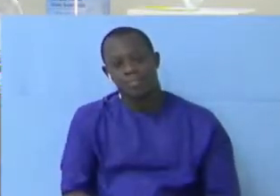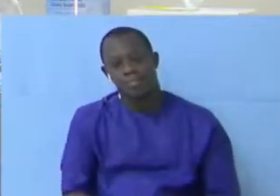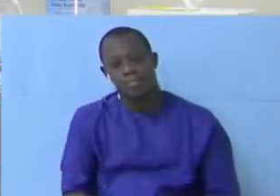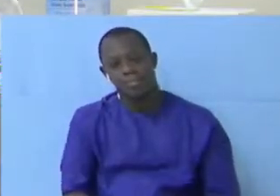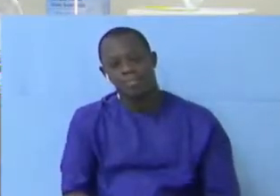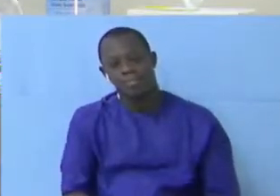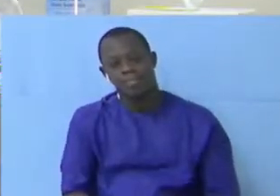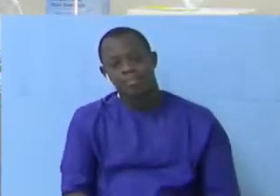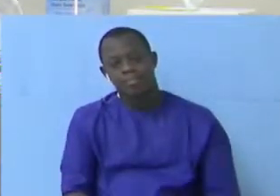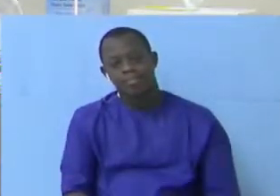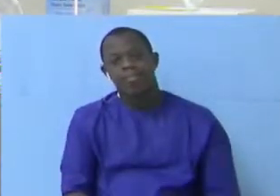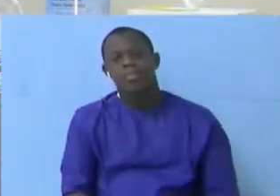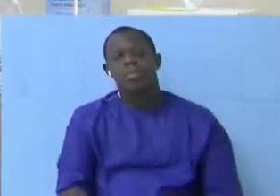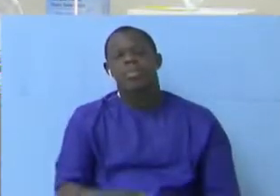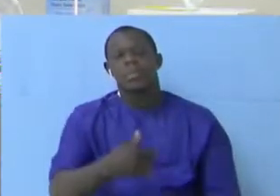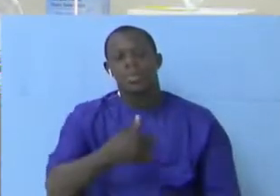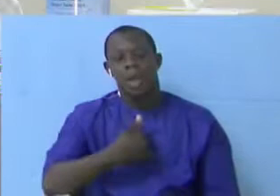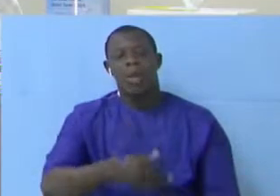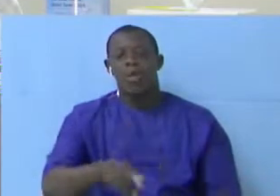I wish